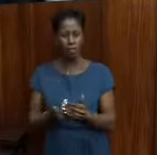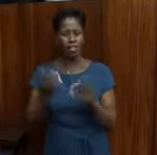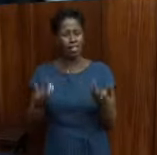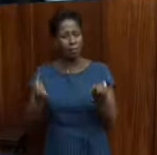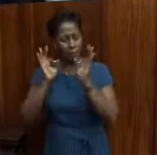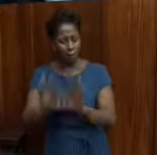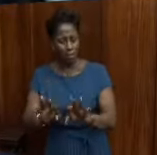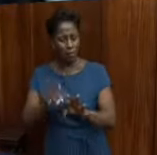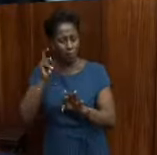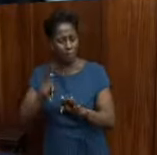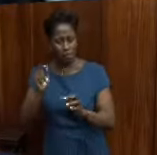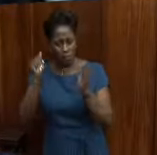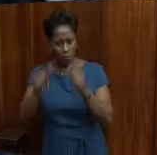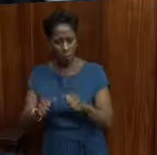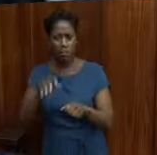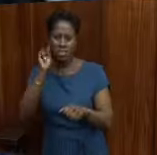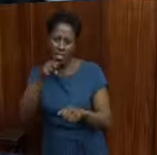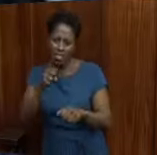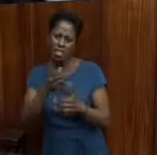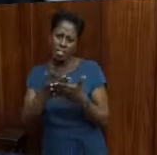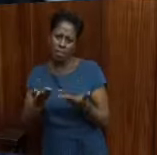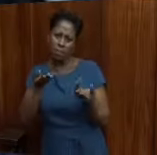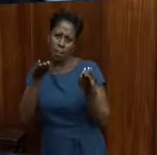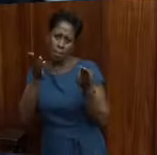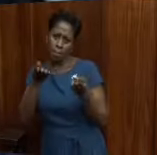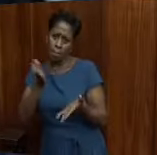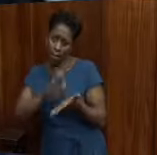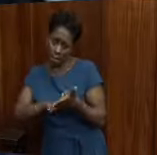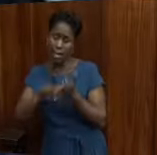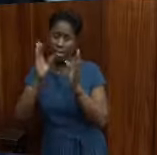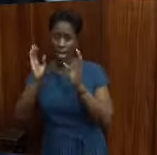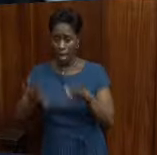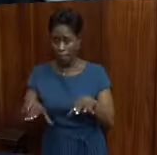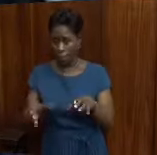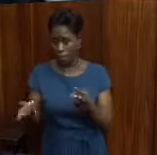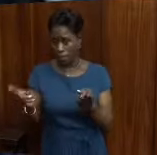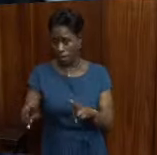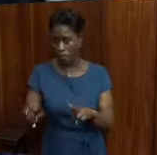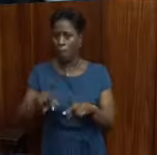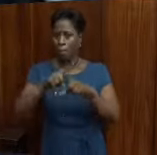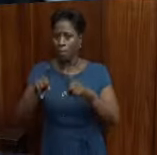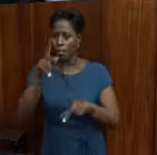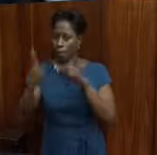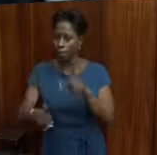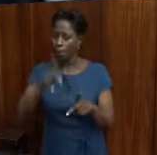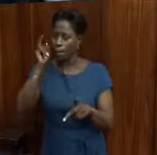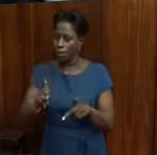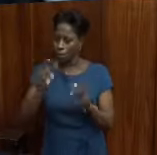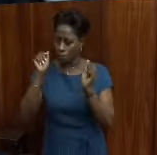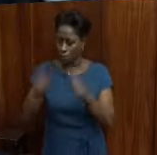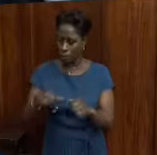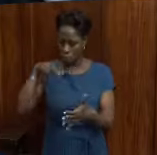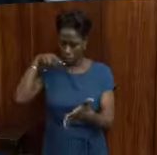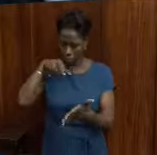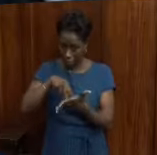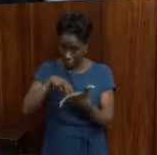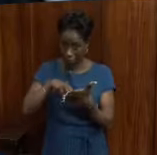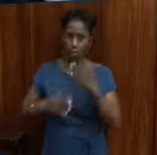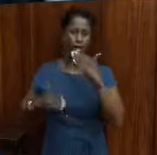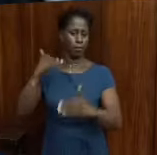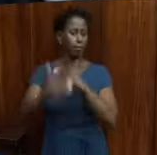balanced approach in implementing adaptation and mitigation efforts. This has resulted in the execution of projects which, while